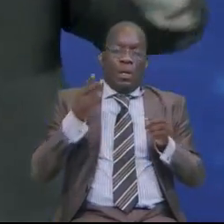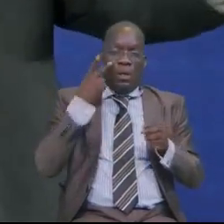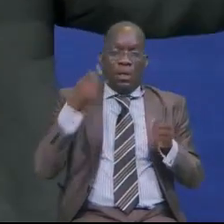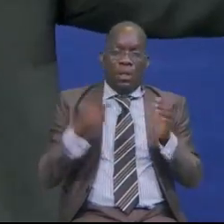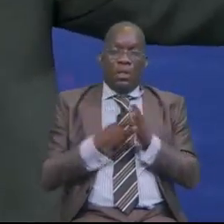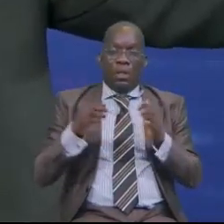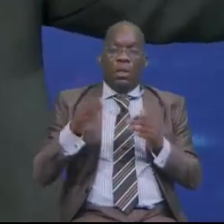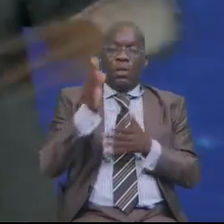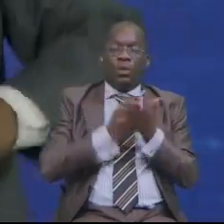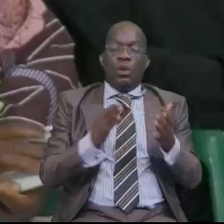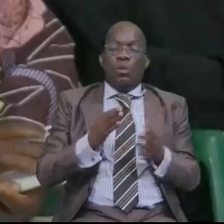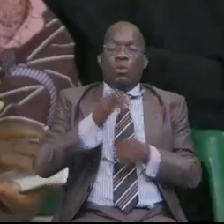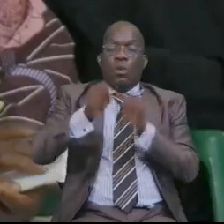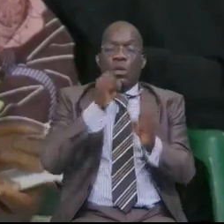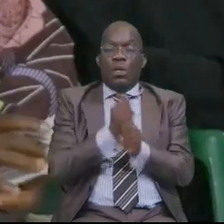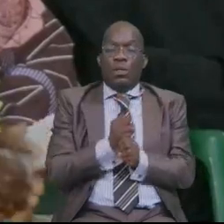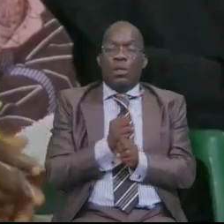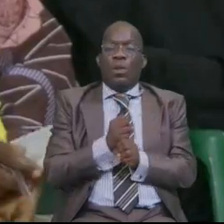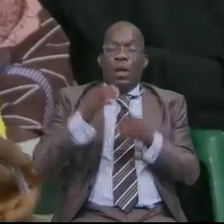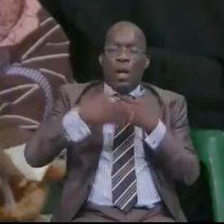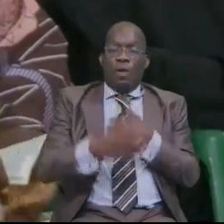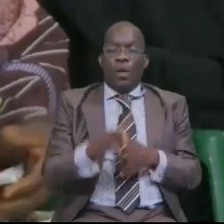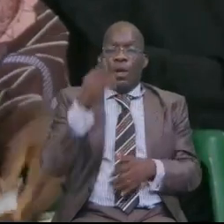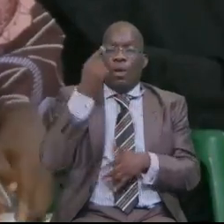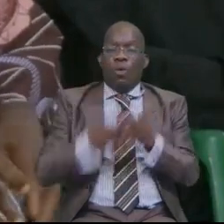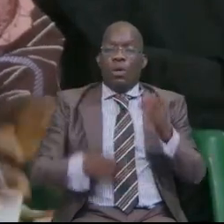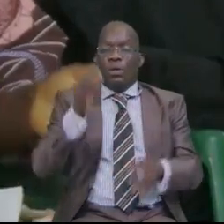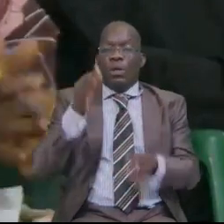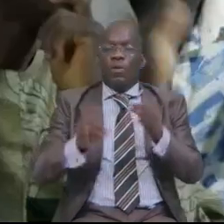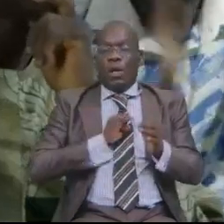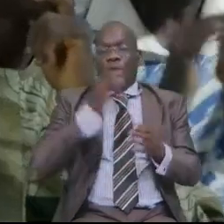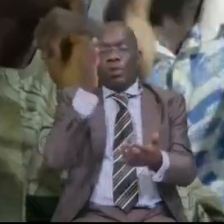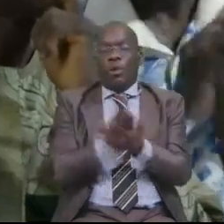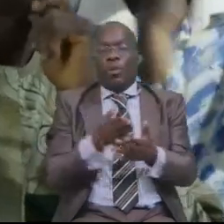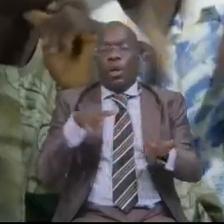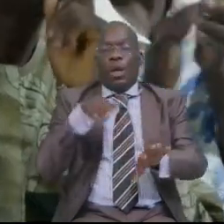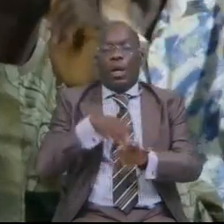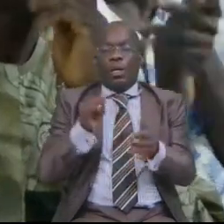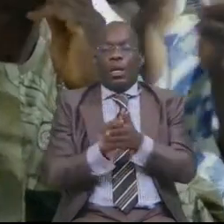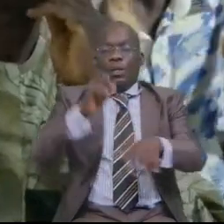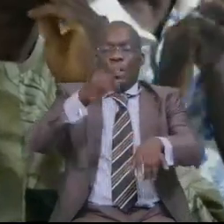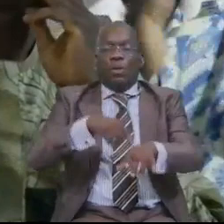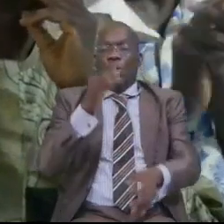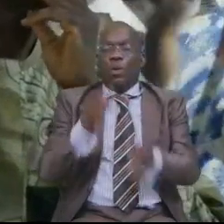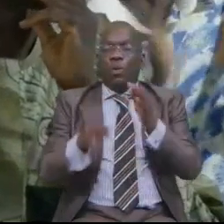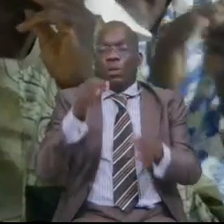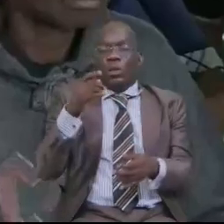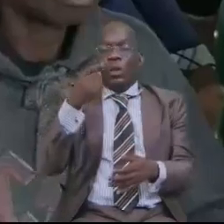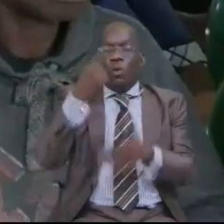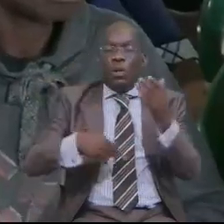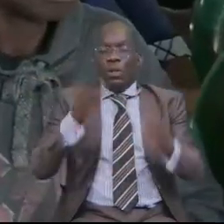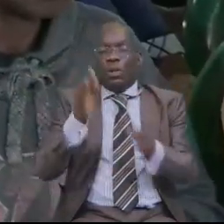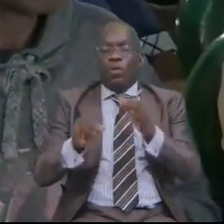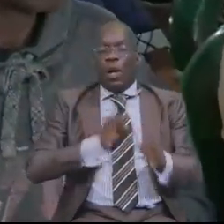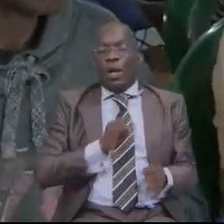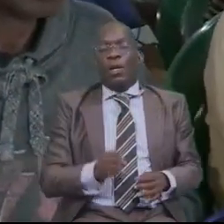Look at what is happening. What if I stopped at that time? What if I cringed at that time?